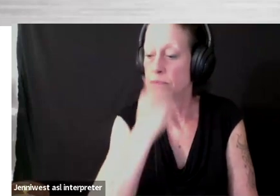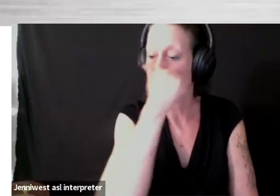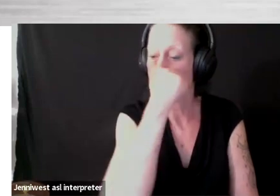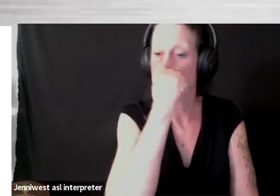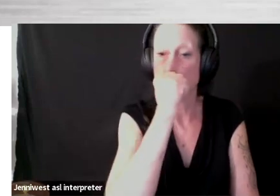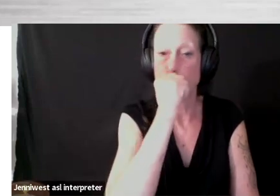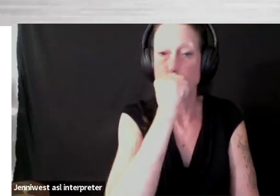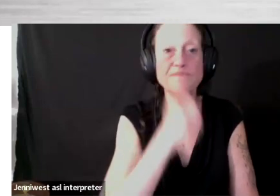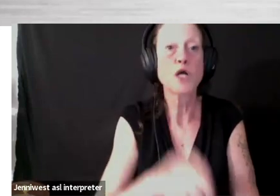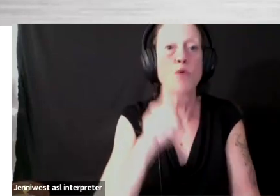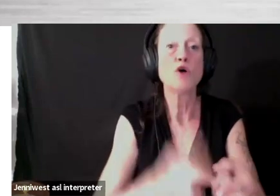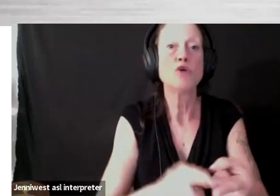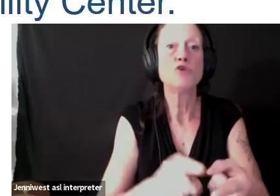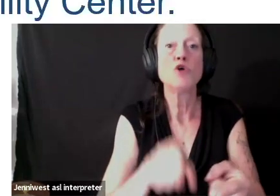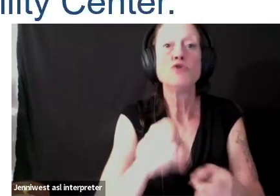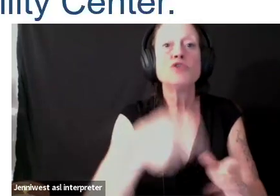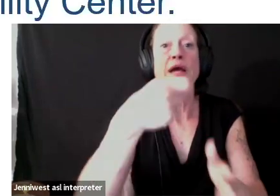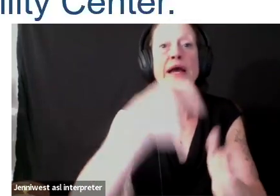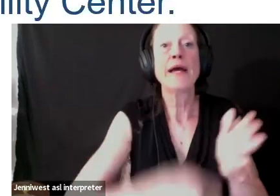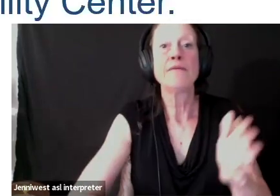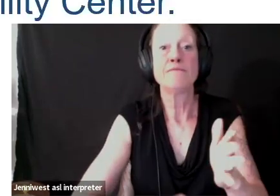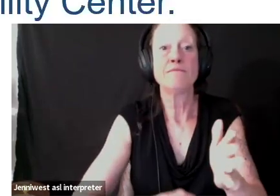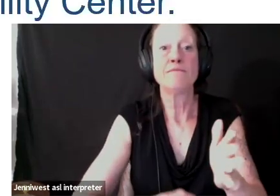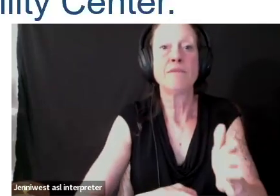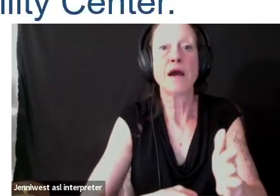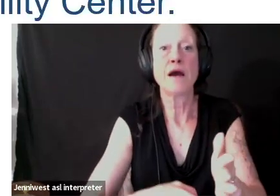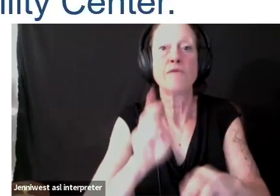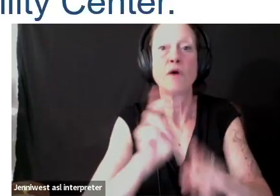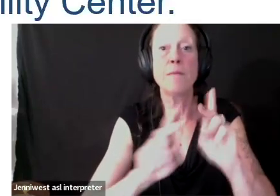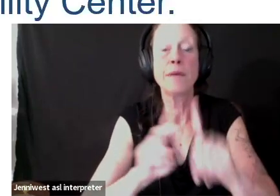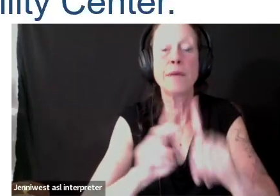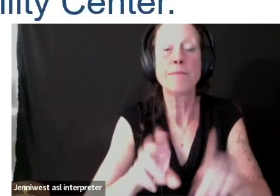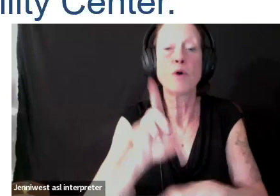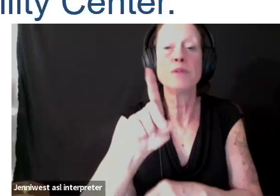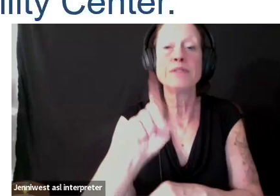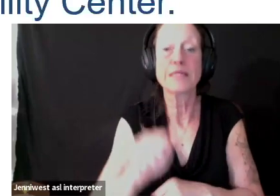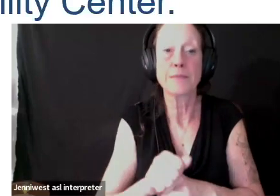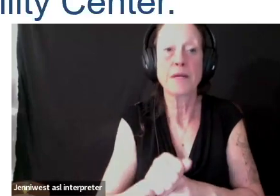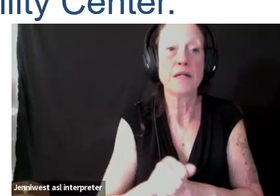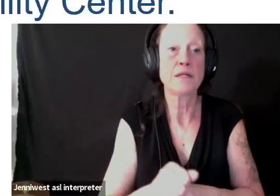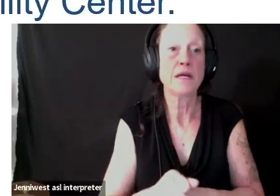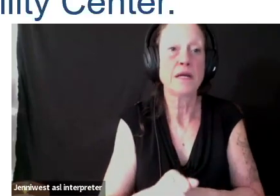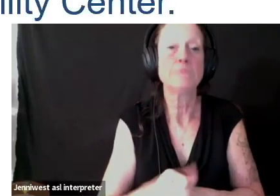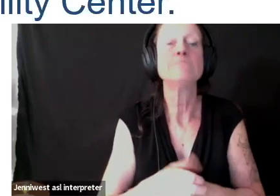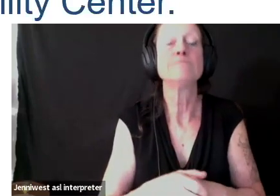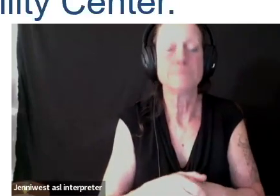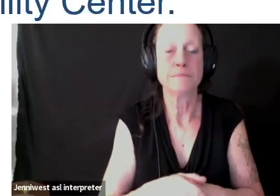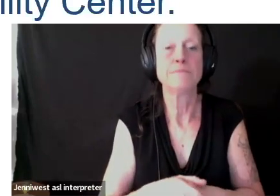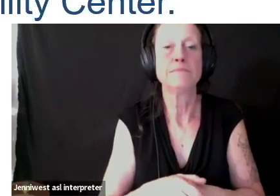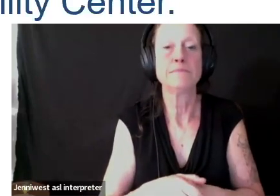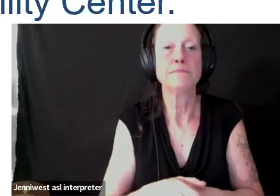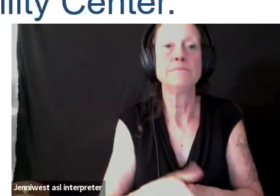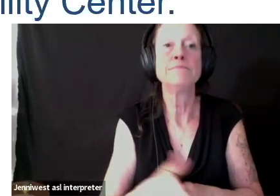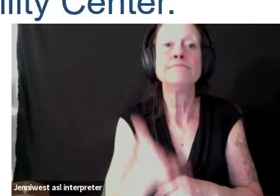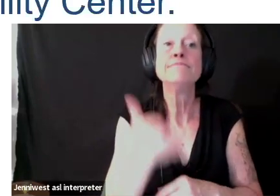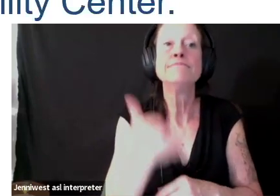a Metro Lift Smart Trip card, and they can do it online. Next slide.